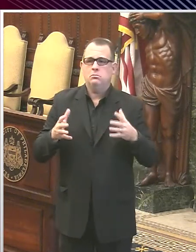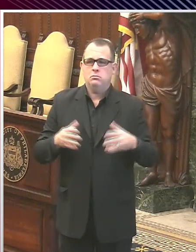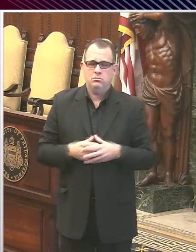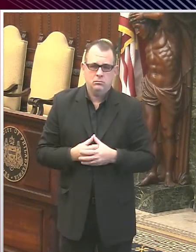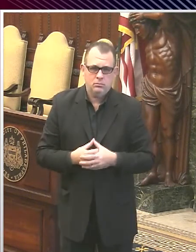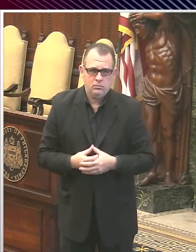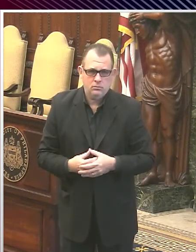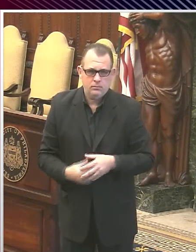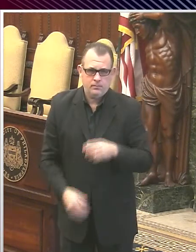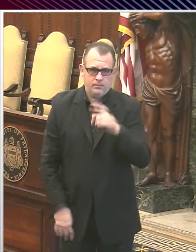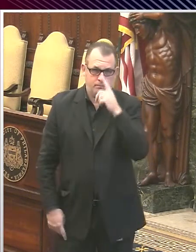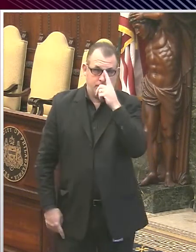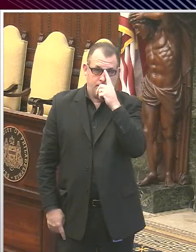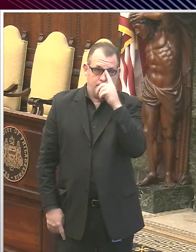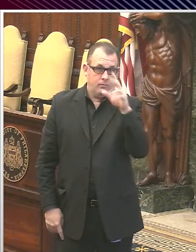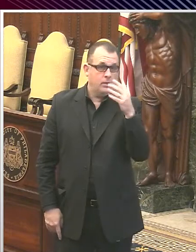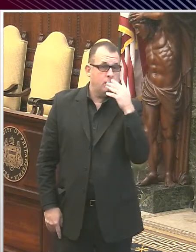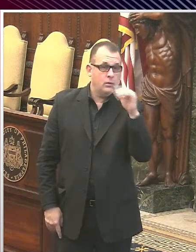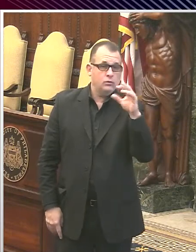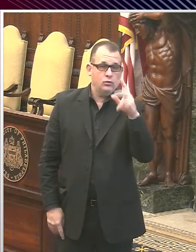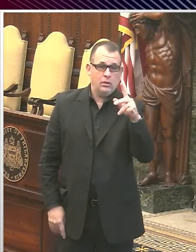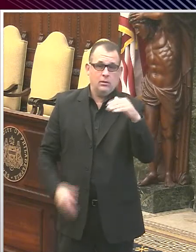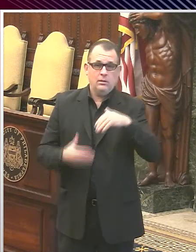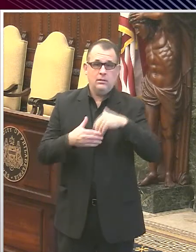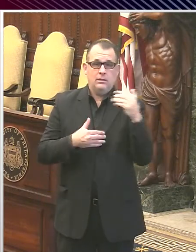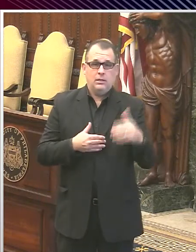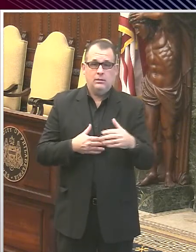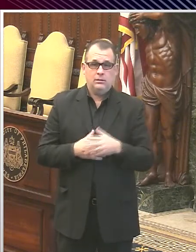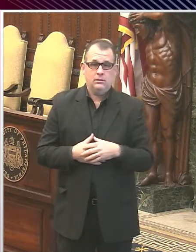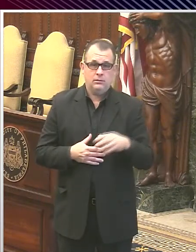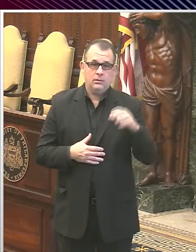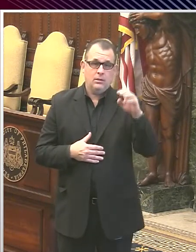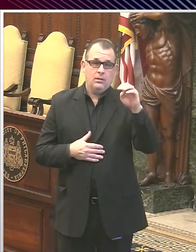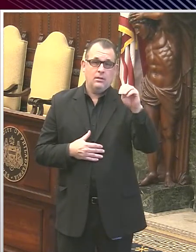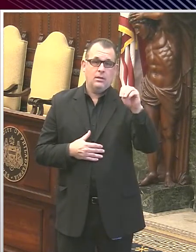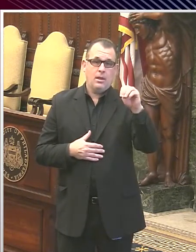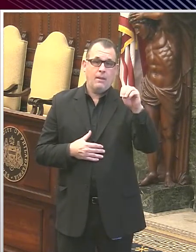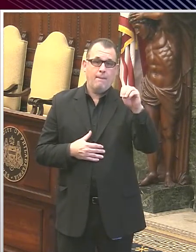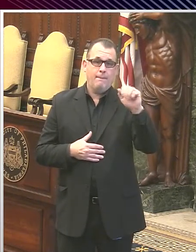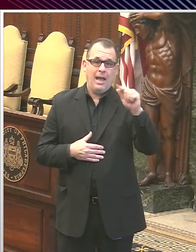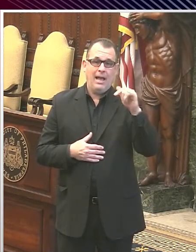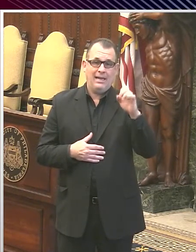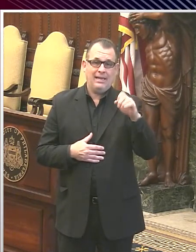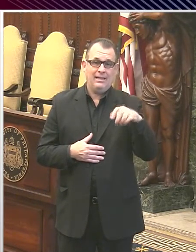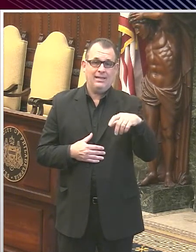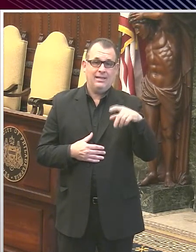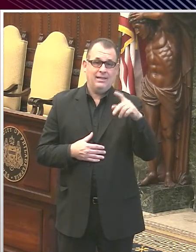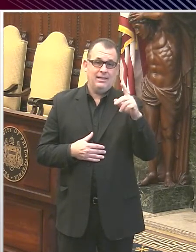All right, thank you, Jack. Let's go to Maggie Kent of 6 ABC.